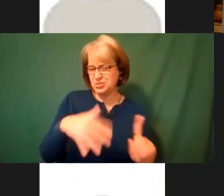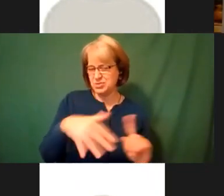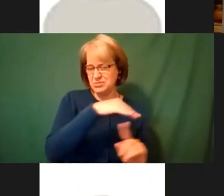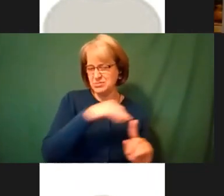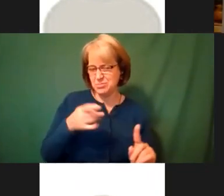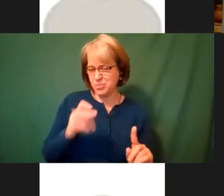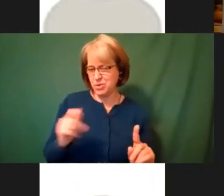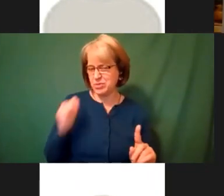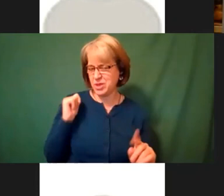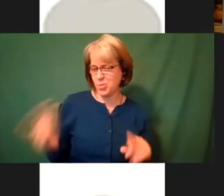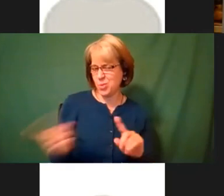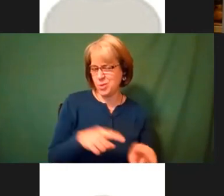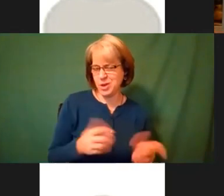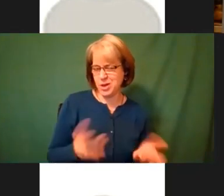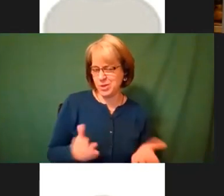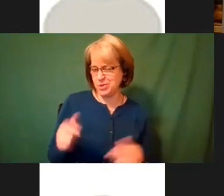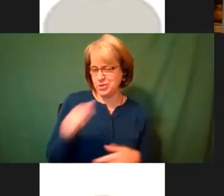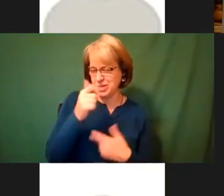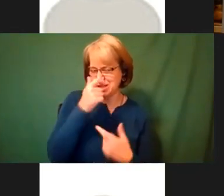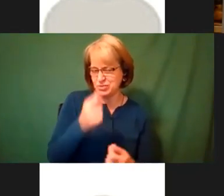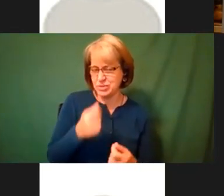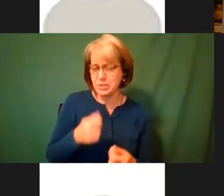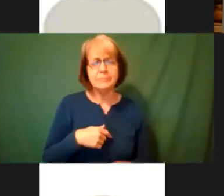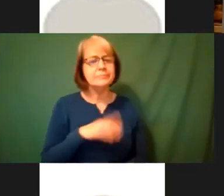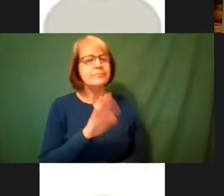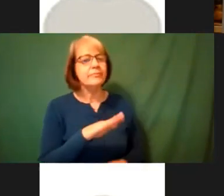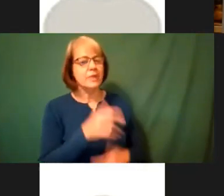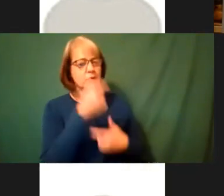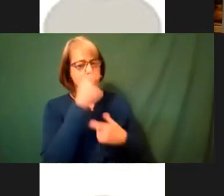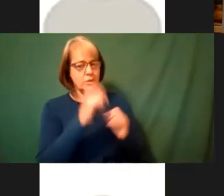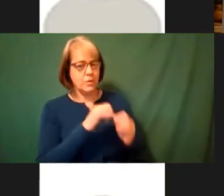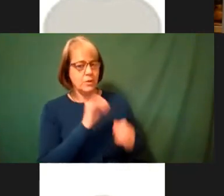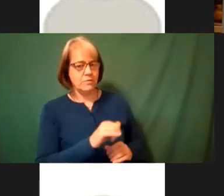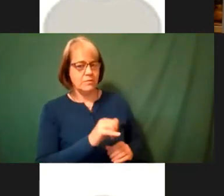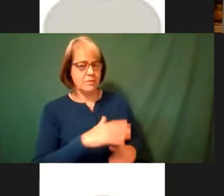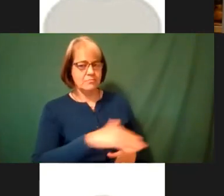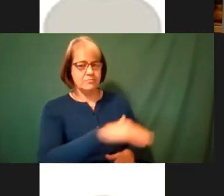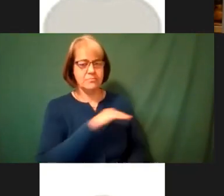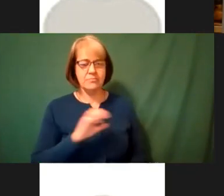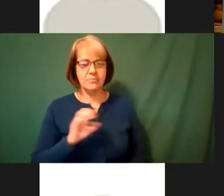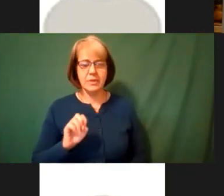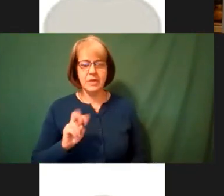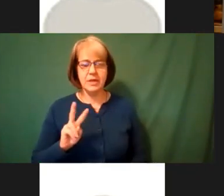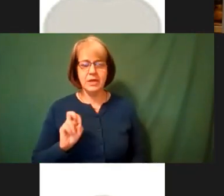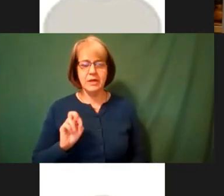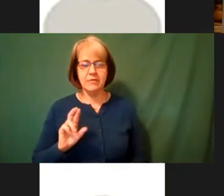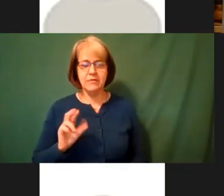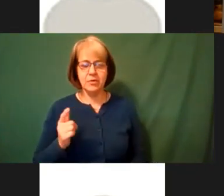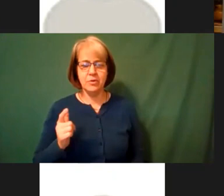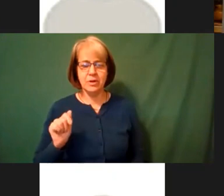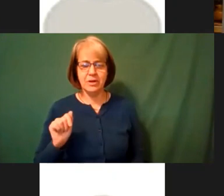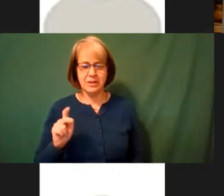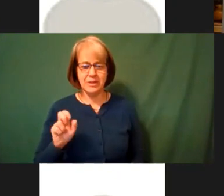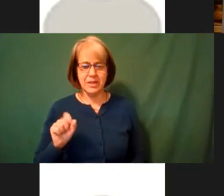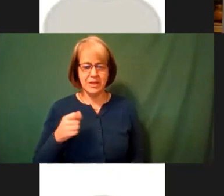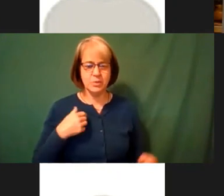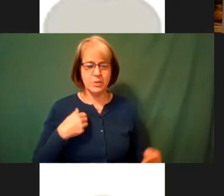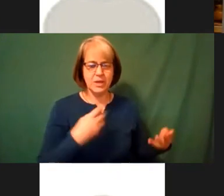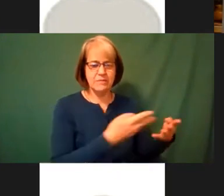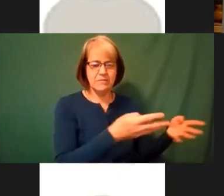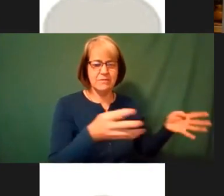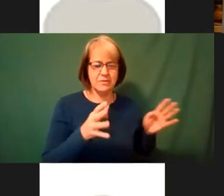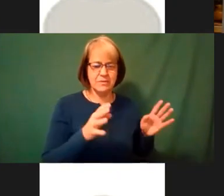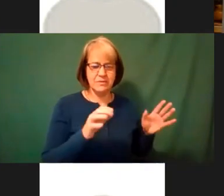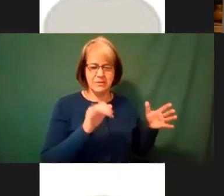out here. And I said, you know, what's really interesting about the Everglades is that the Everglades as a park is bounded. The Everglades as a place